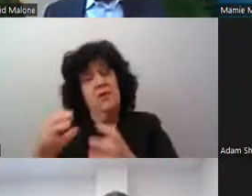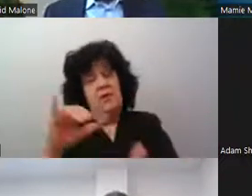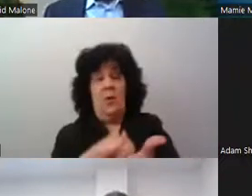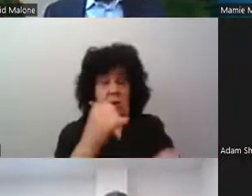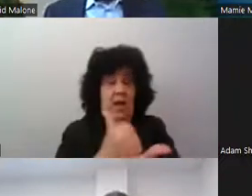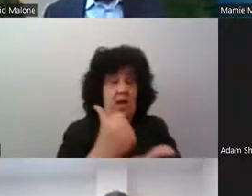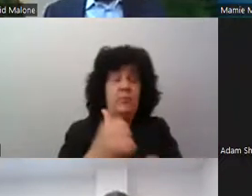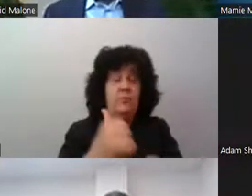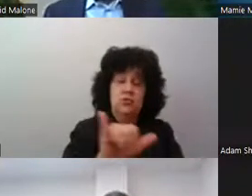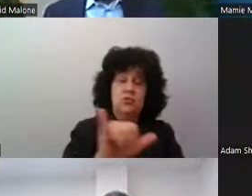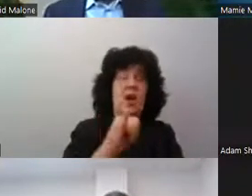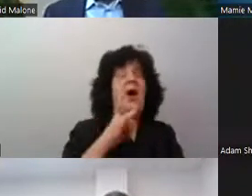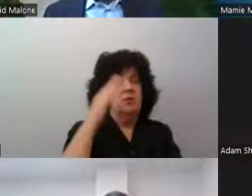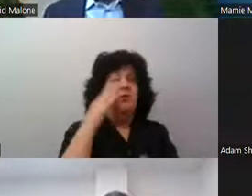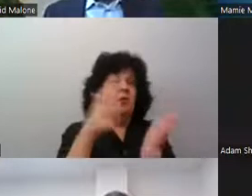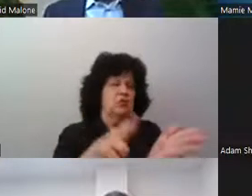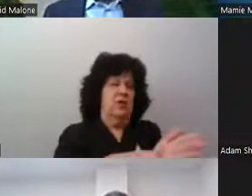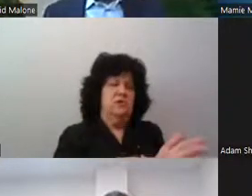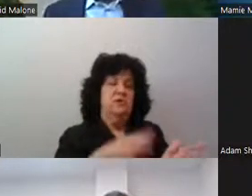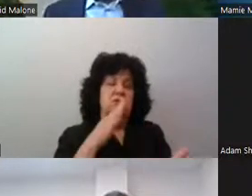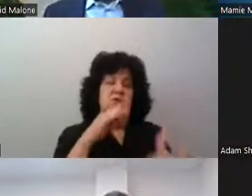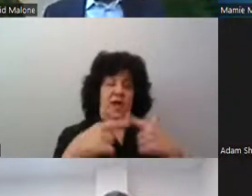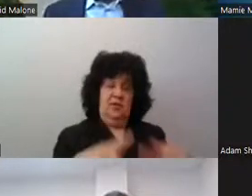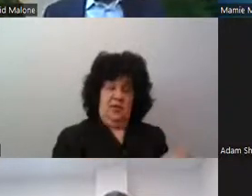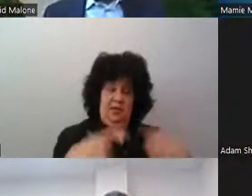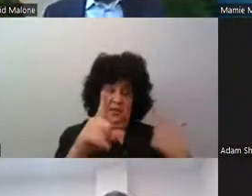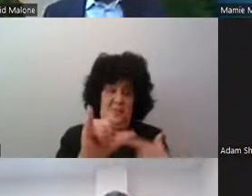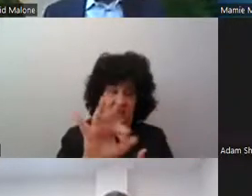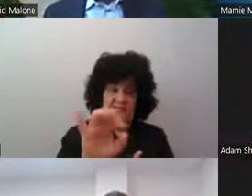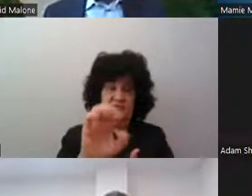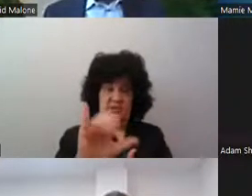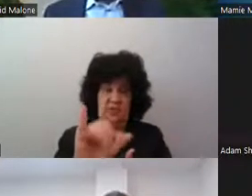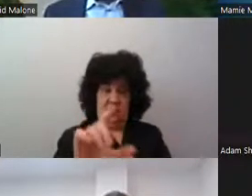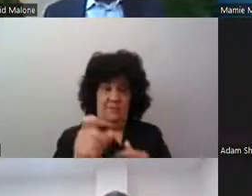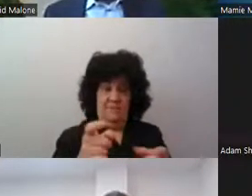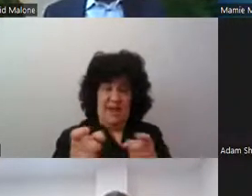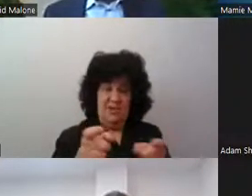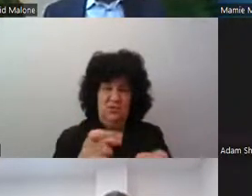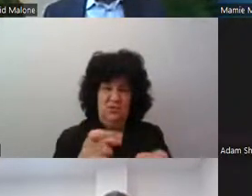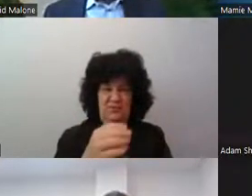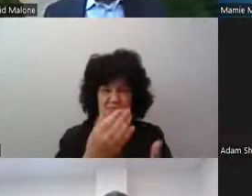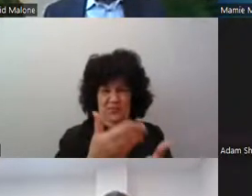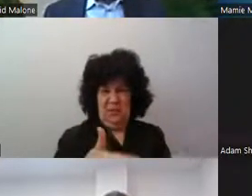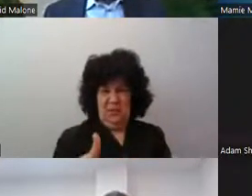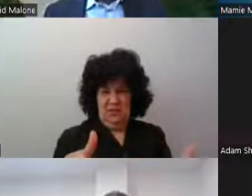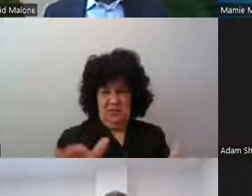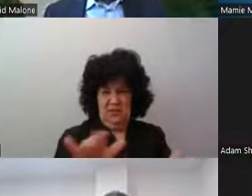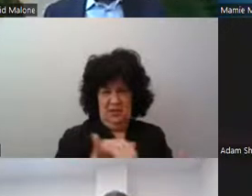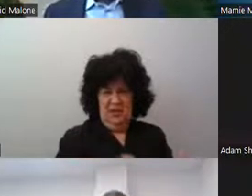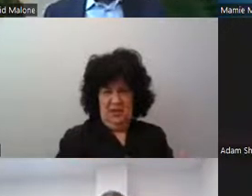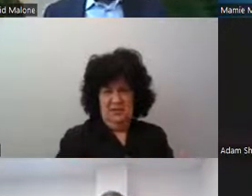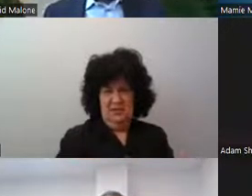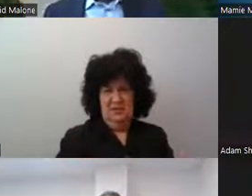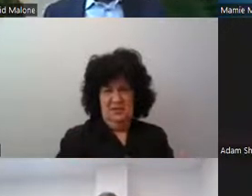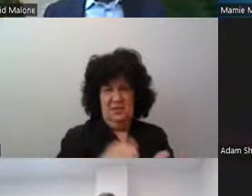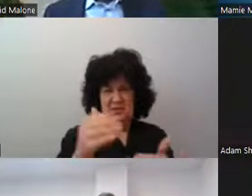contracting aspect deals with life cycle management as well as those things that are